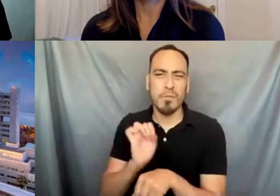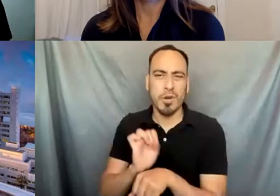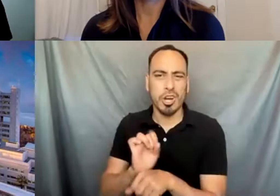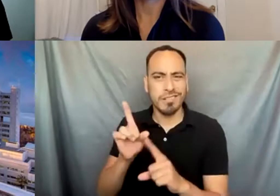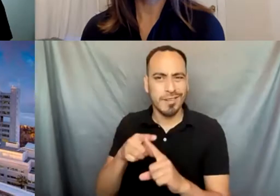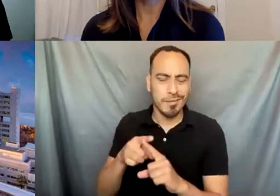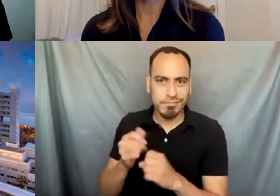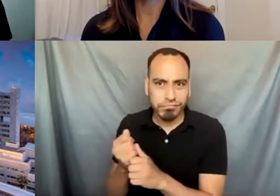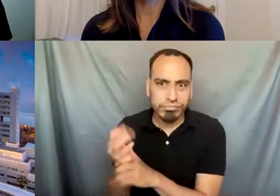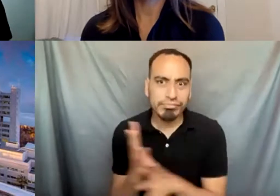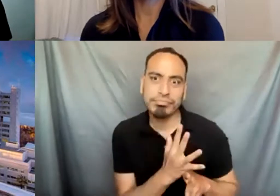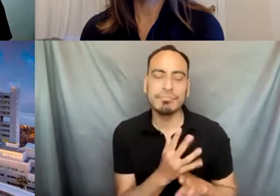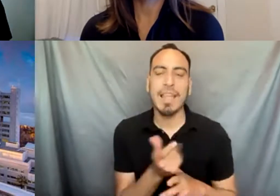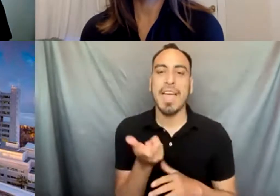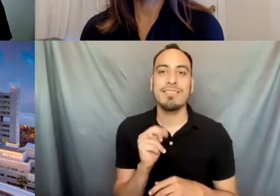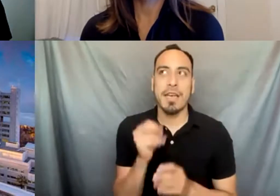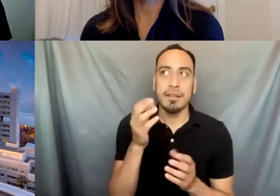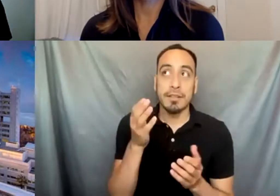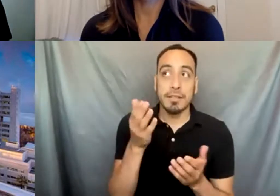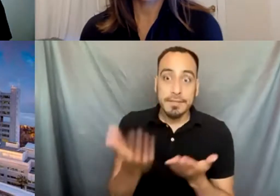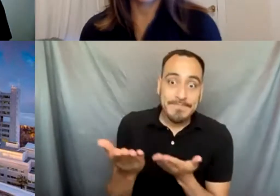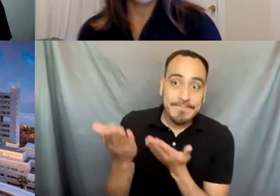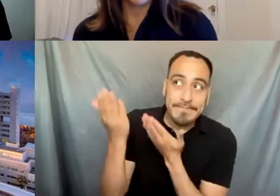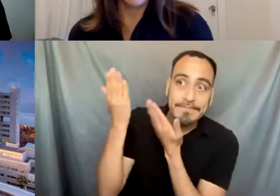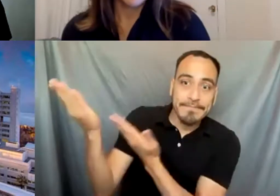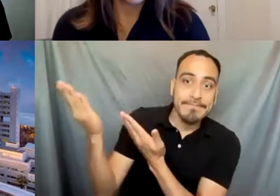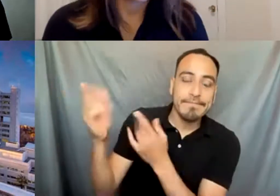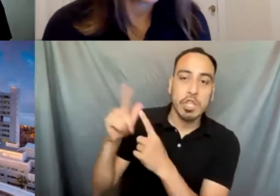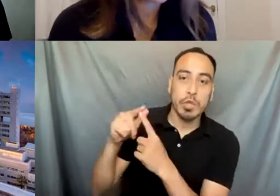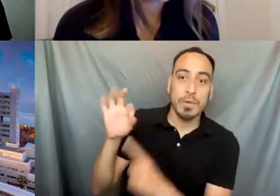FDA. Very long answer, hopefully within a month.